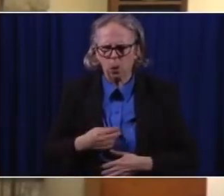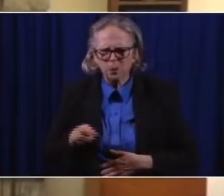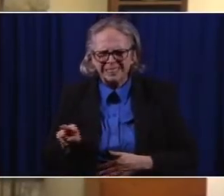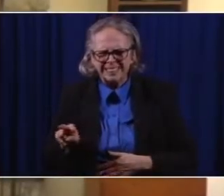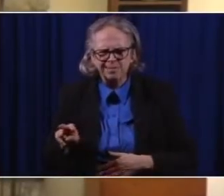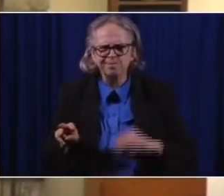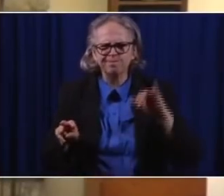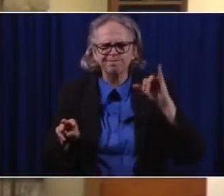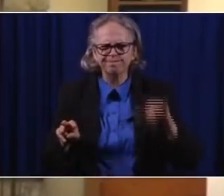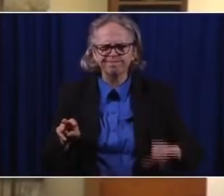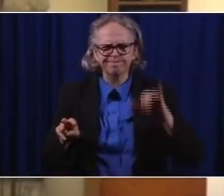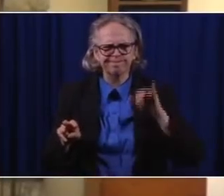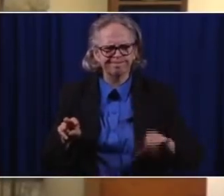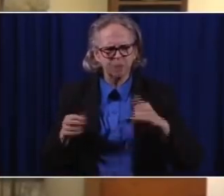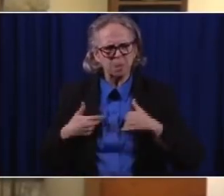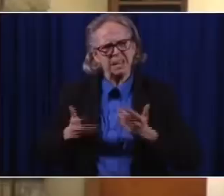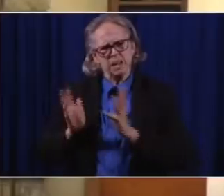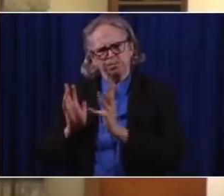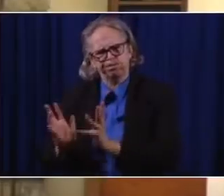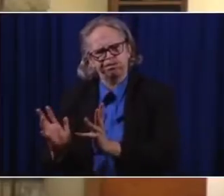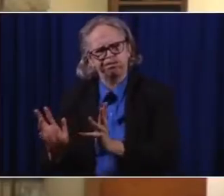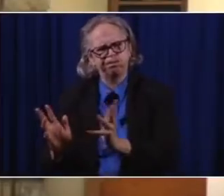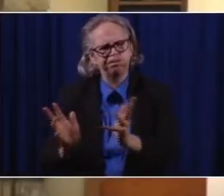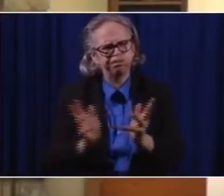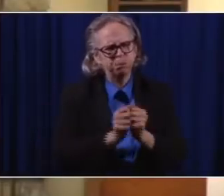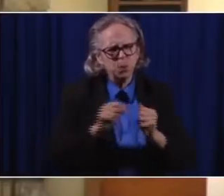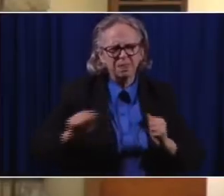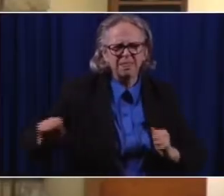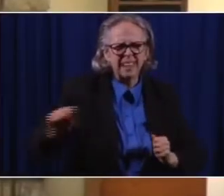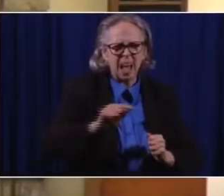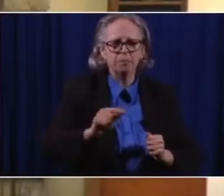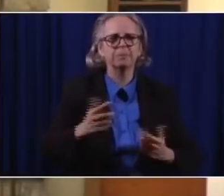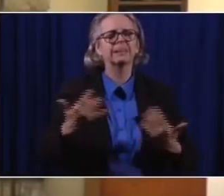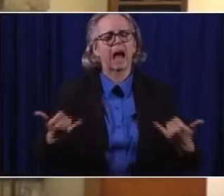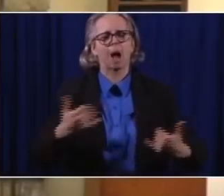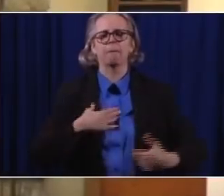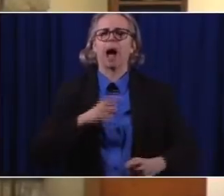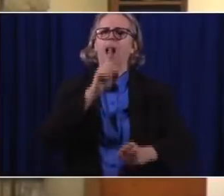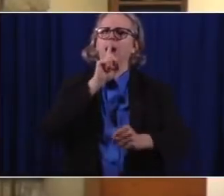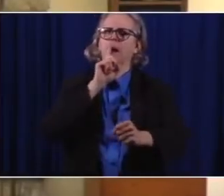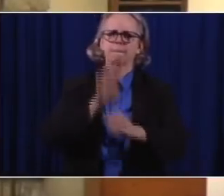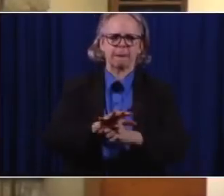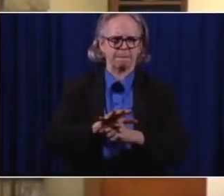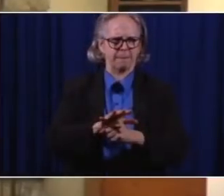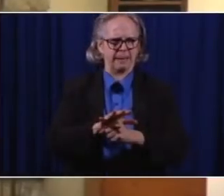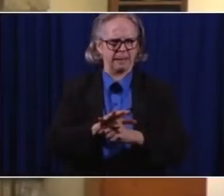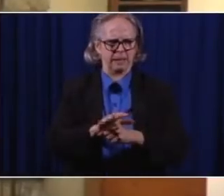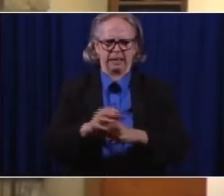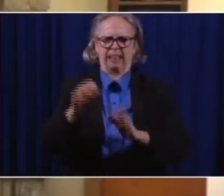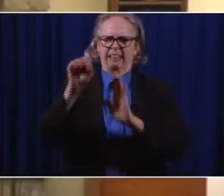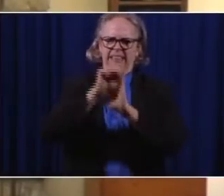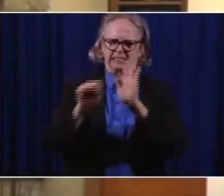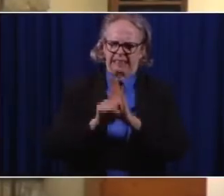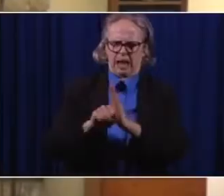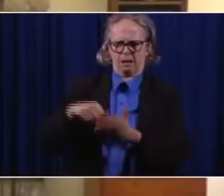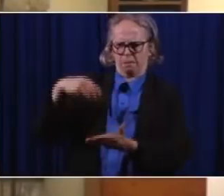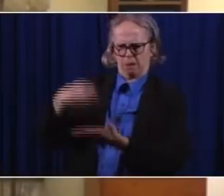in the state that we will be there for them because they're at the front line.